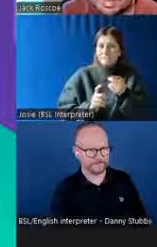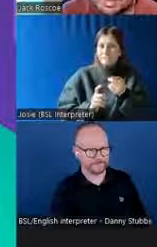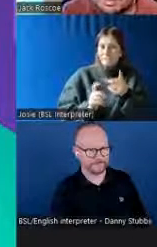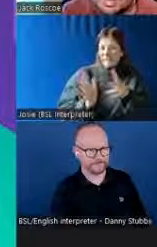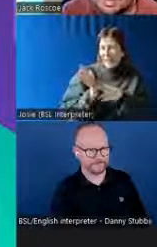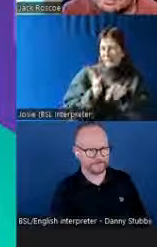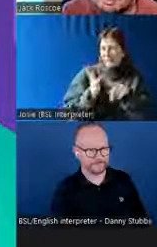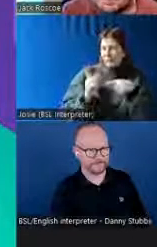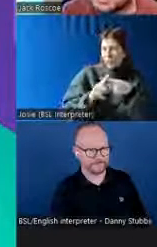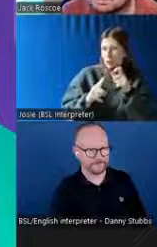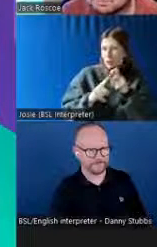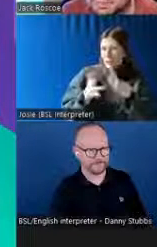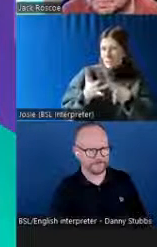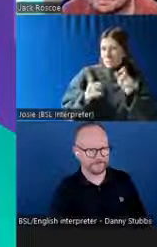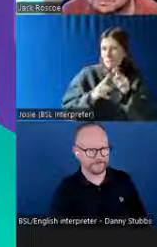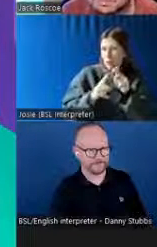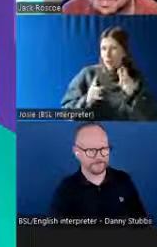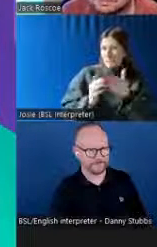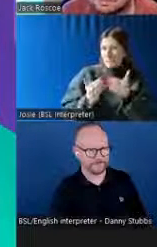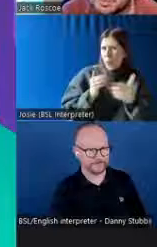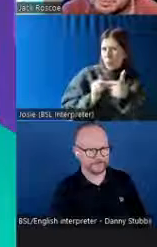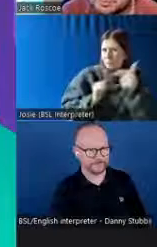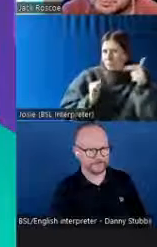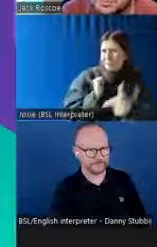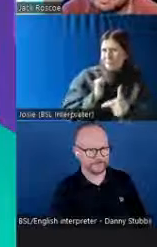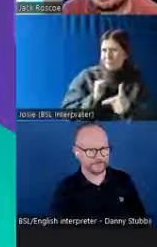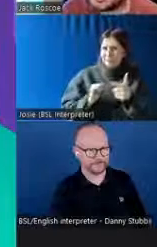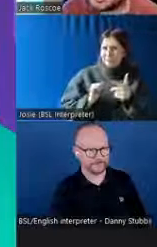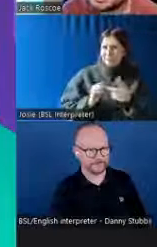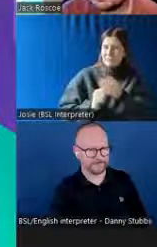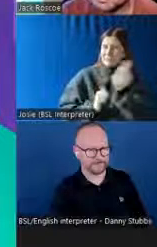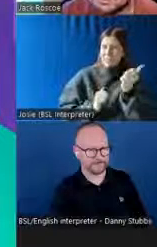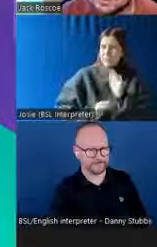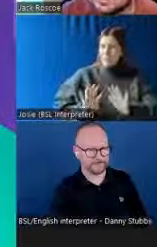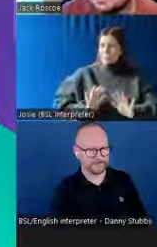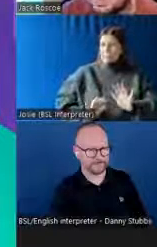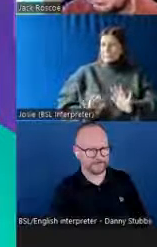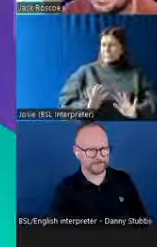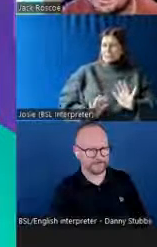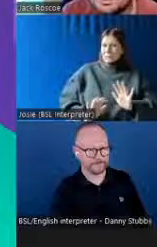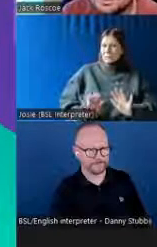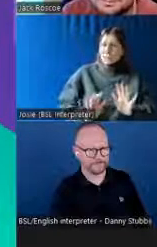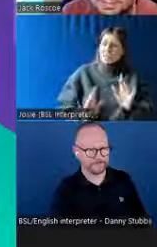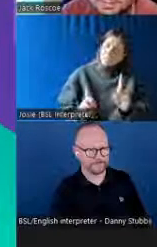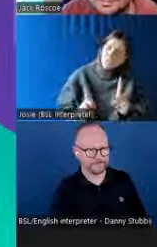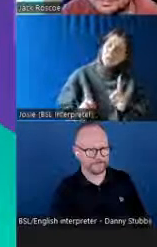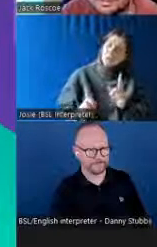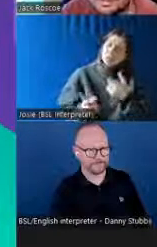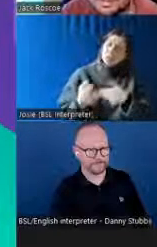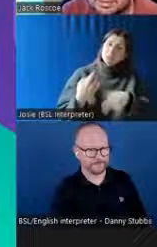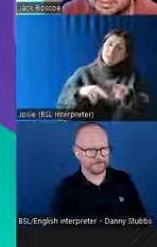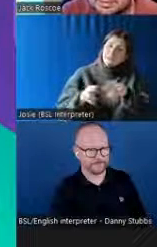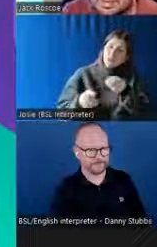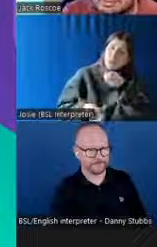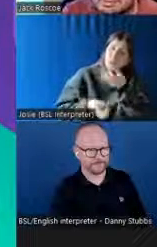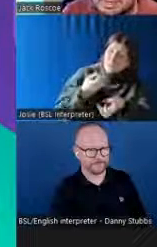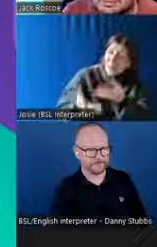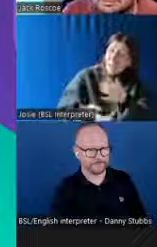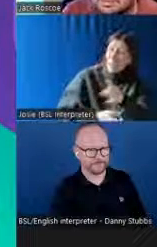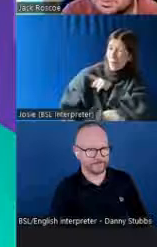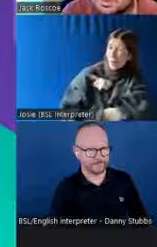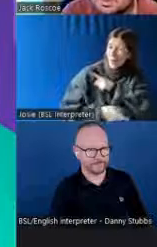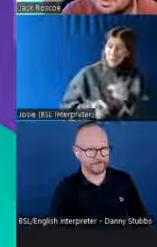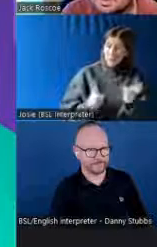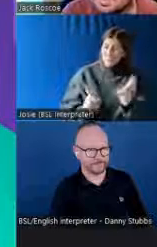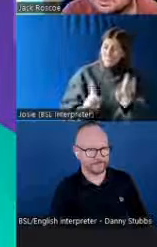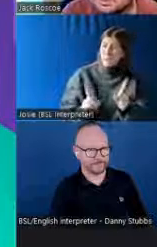paperwork, but that it's really useful to hear from people, most audiences are happy to do it. And I think that carrying out